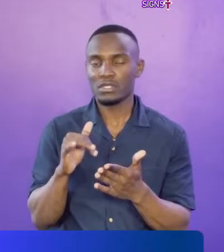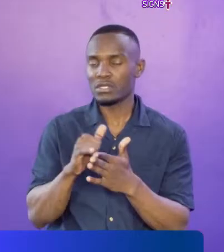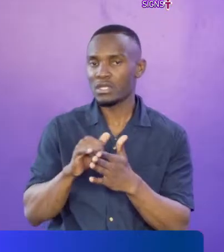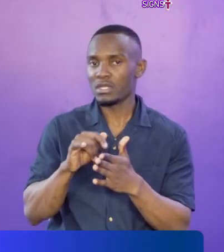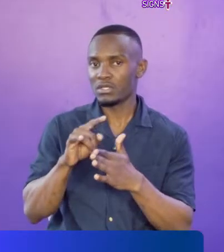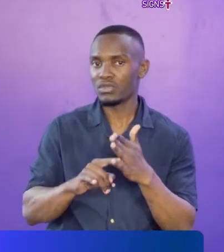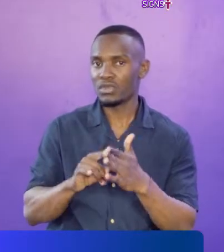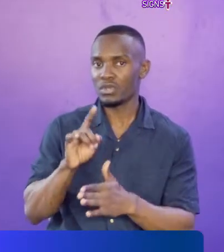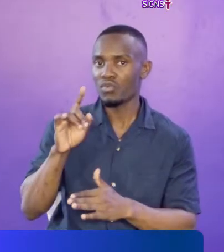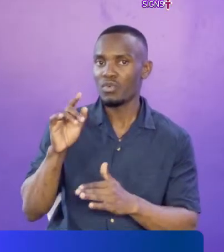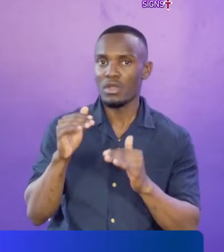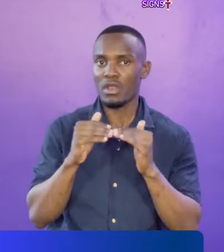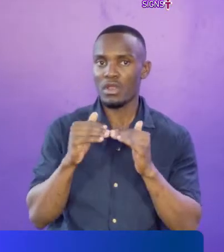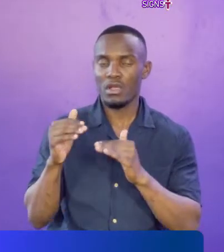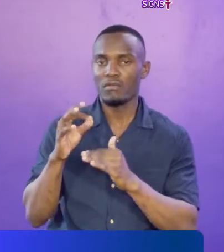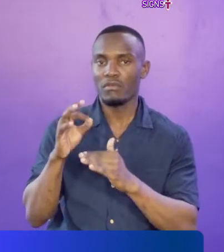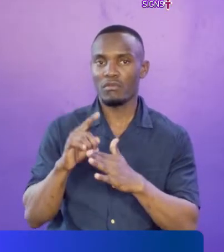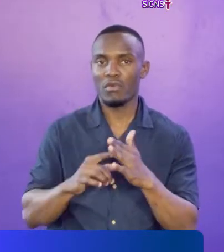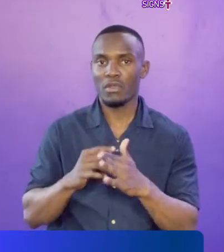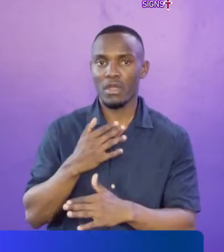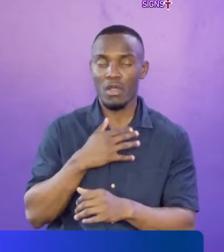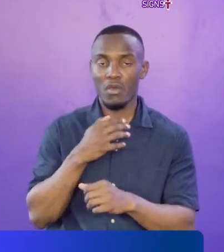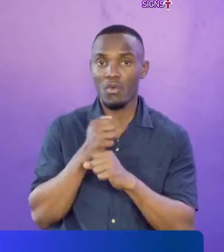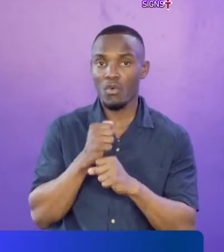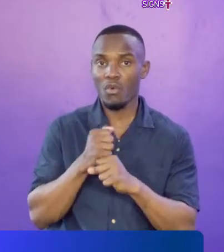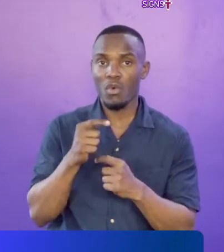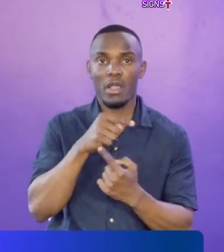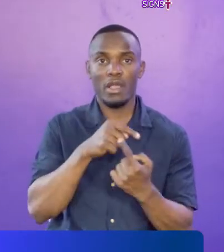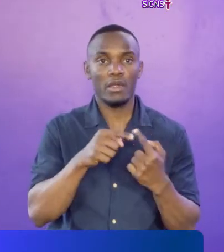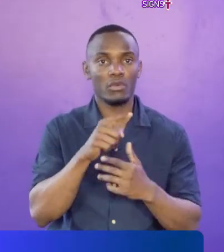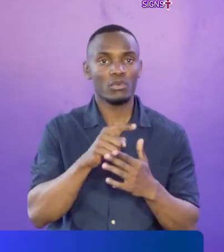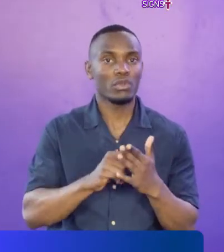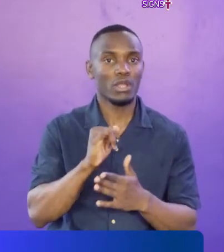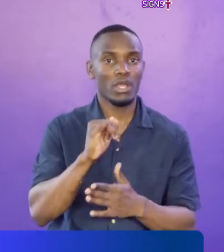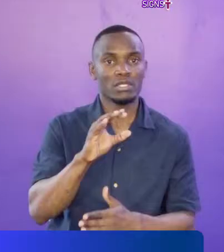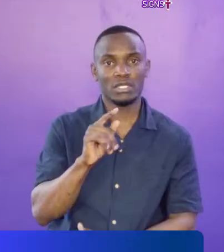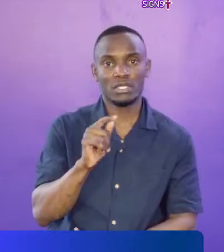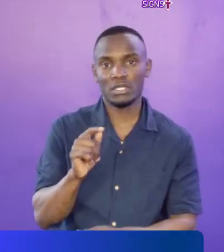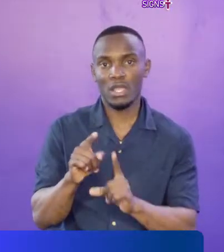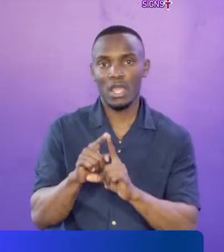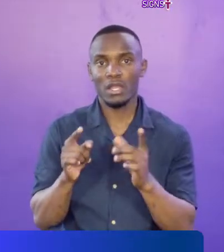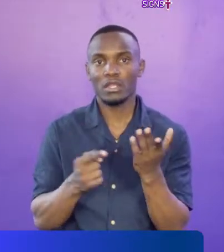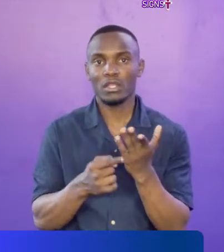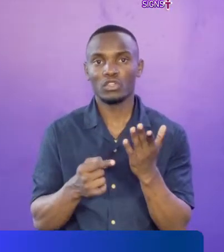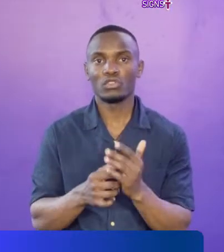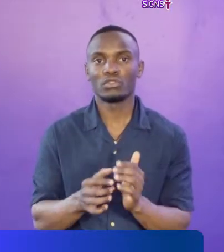of our work around ICTs and technology. We've been able to,